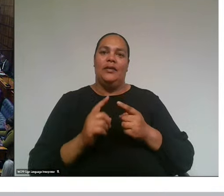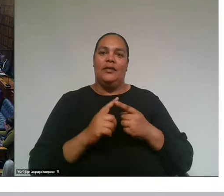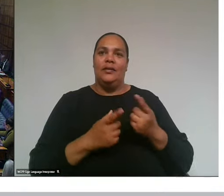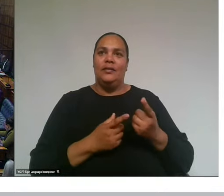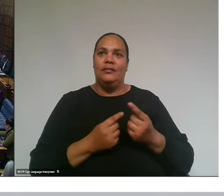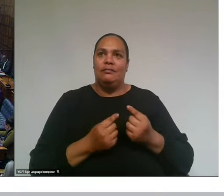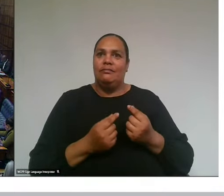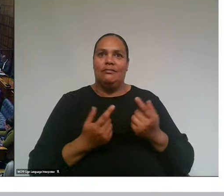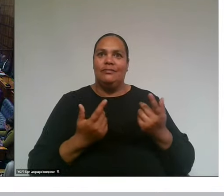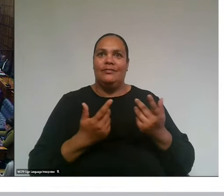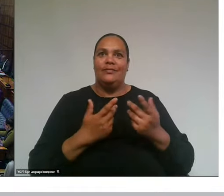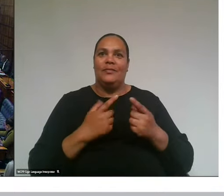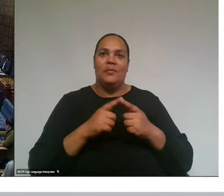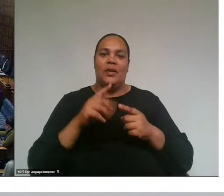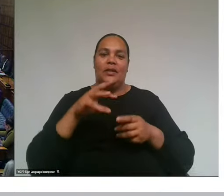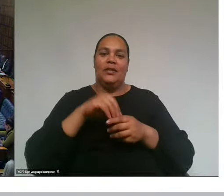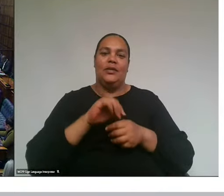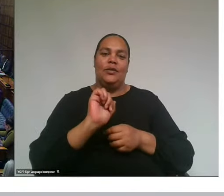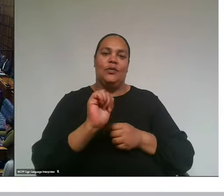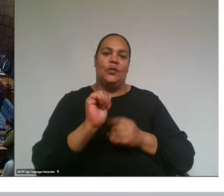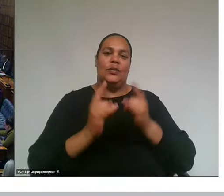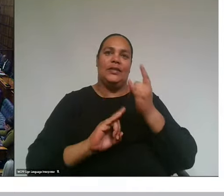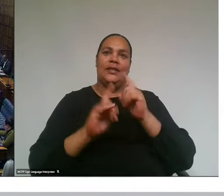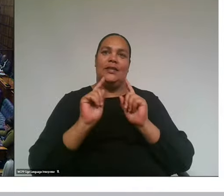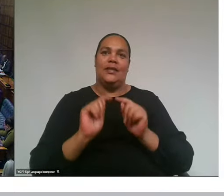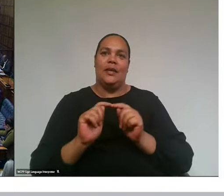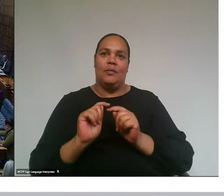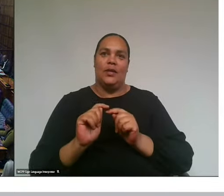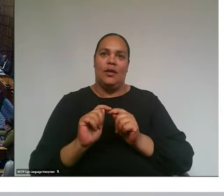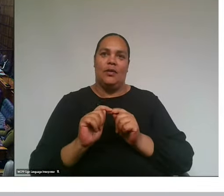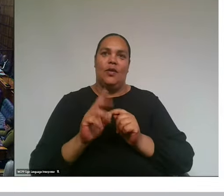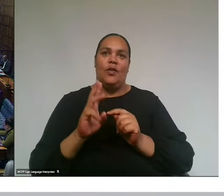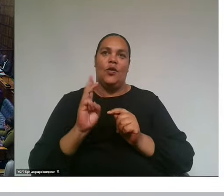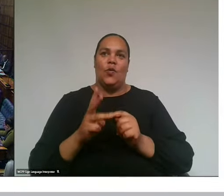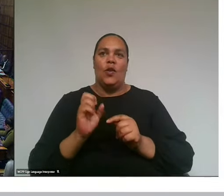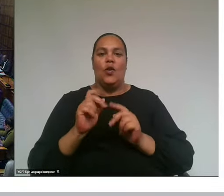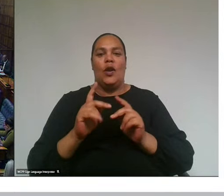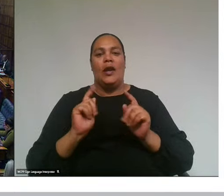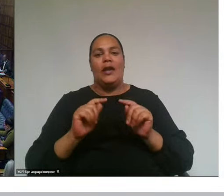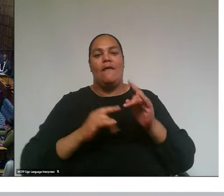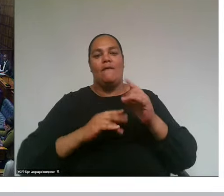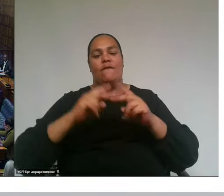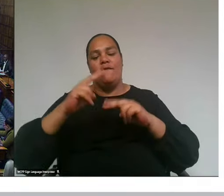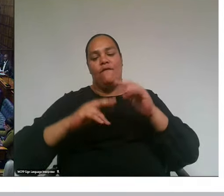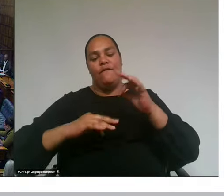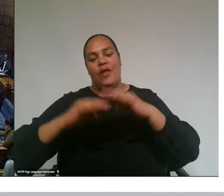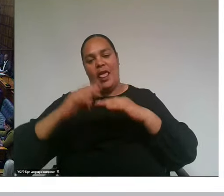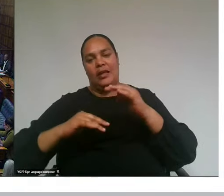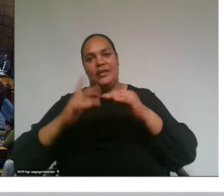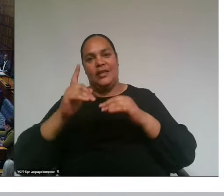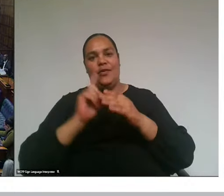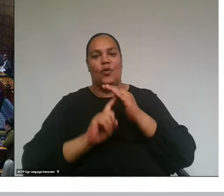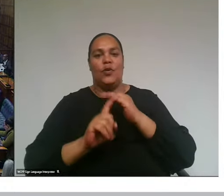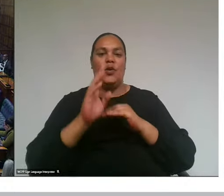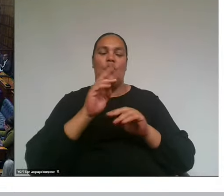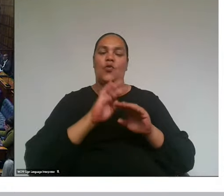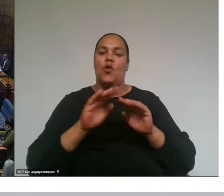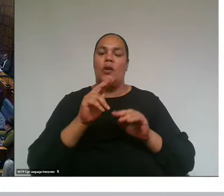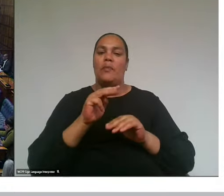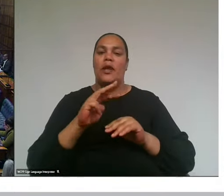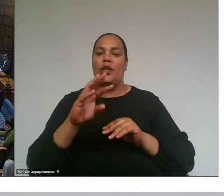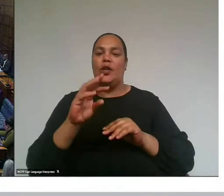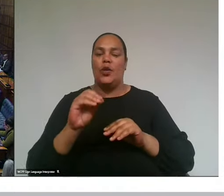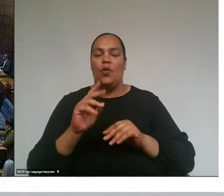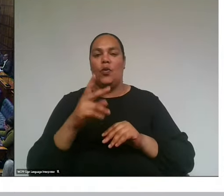consider here in the in the in the City of Cape Town will be your C Flats if you go into the non-metro will